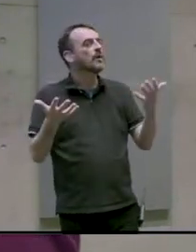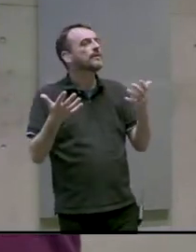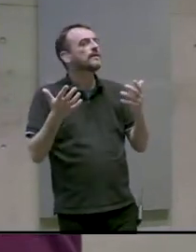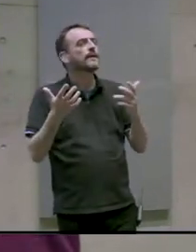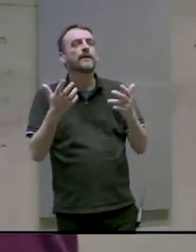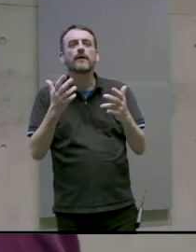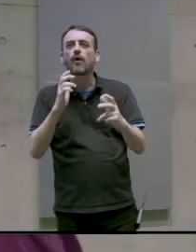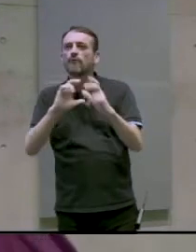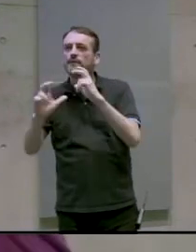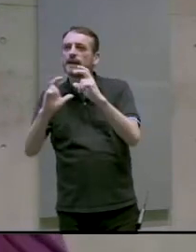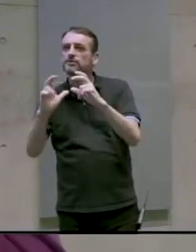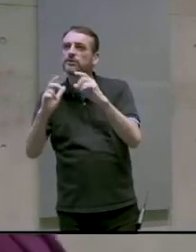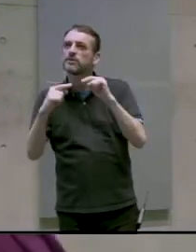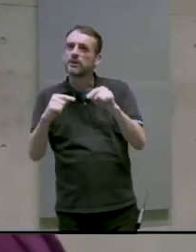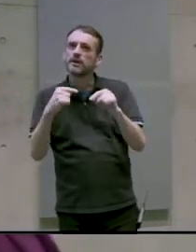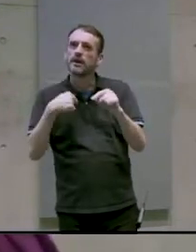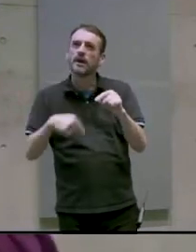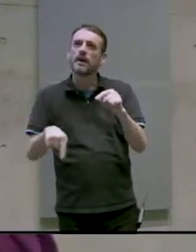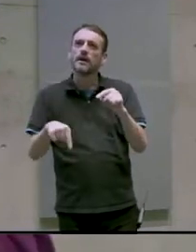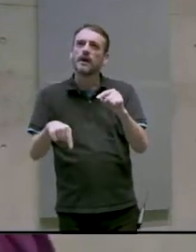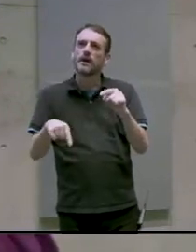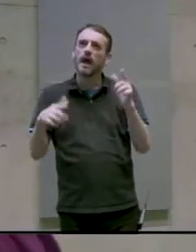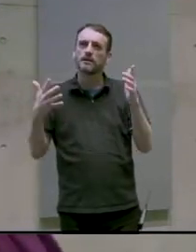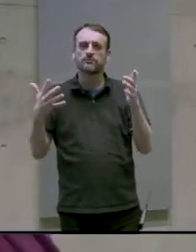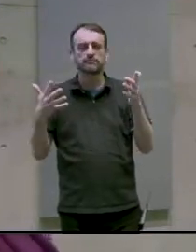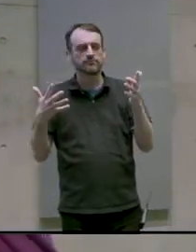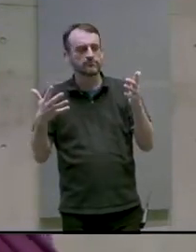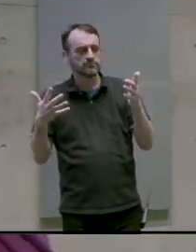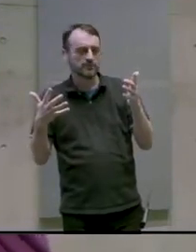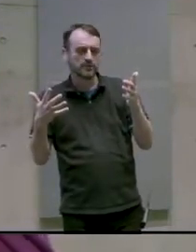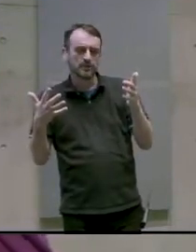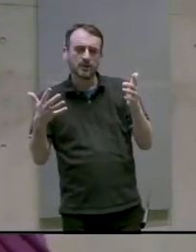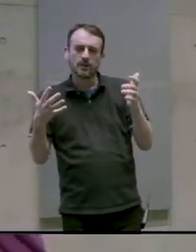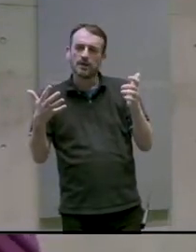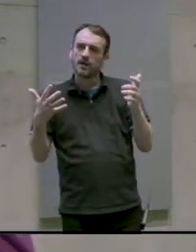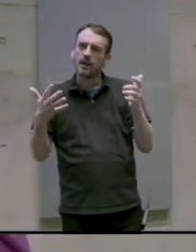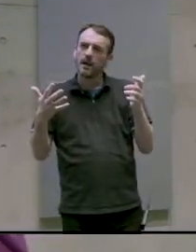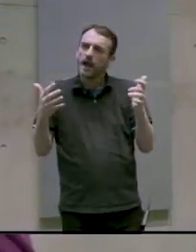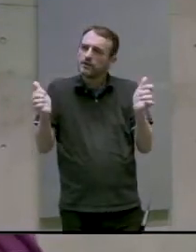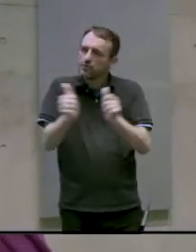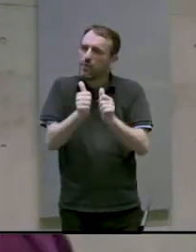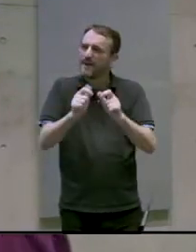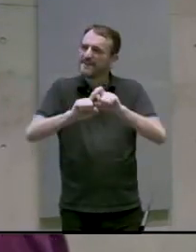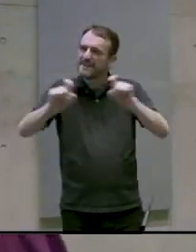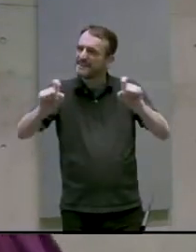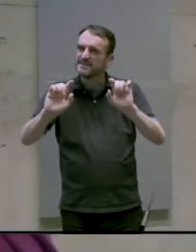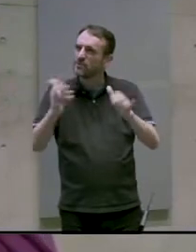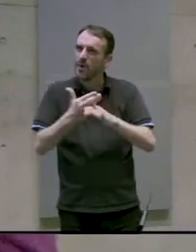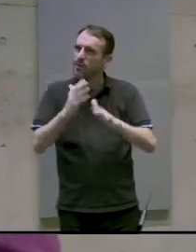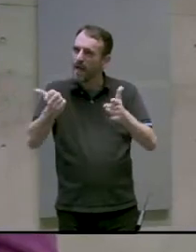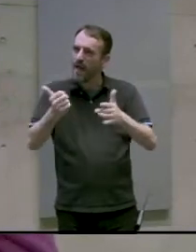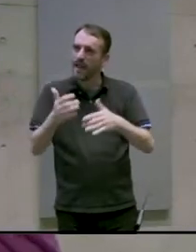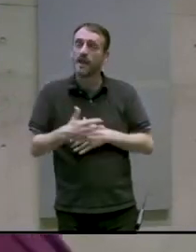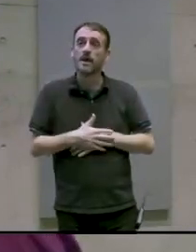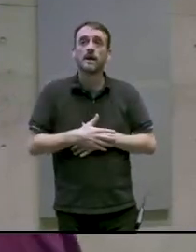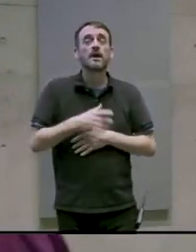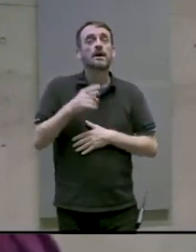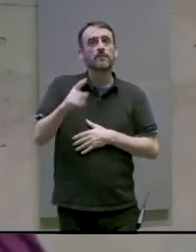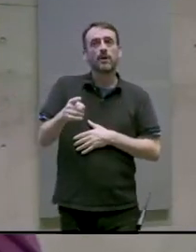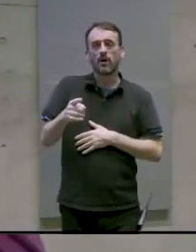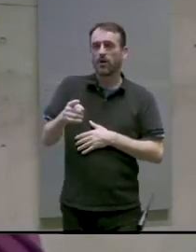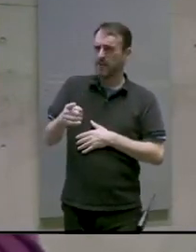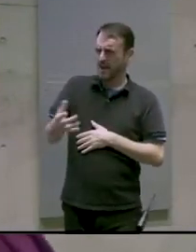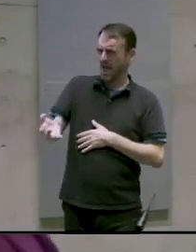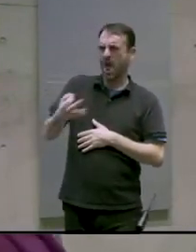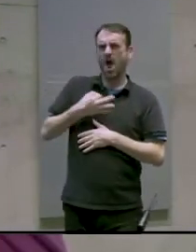like, so it feels rubbish to ask a question that's a yes or a no or a single word. It feels awkward for a player, and it's